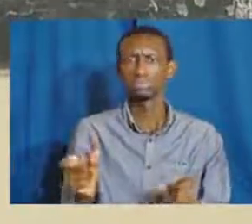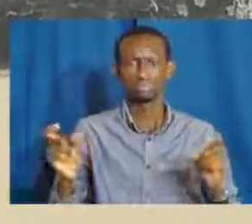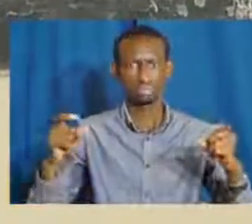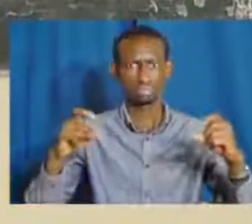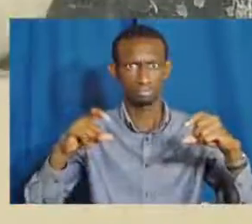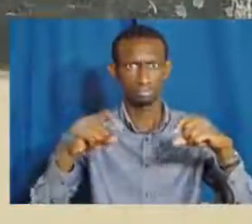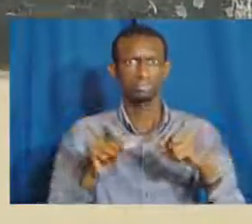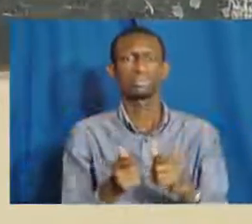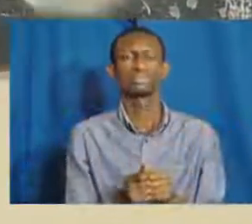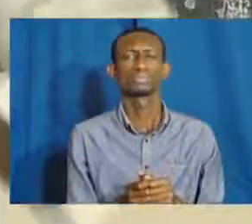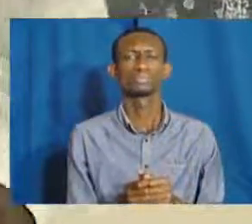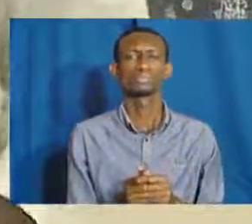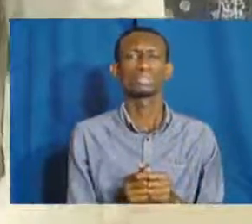to